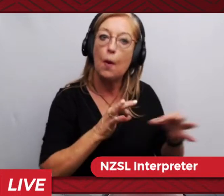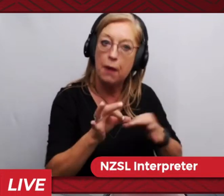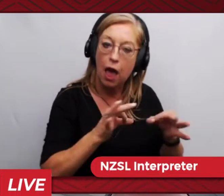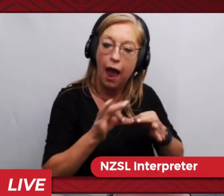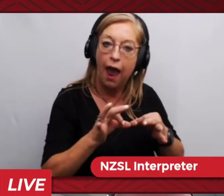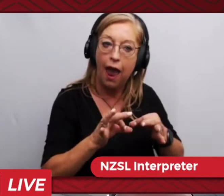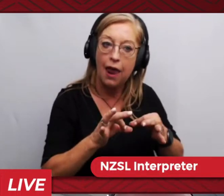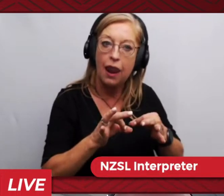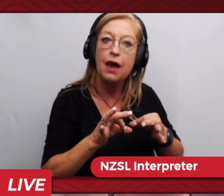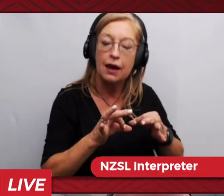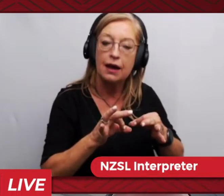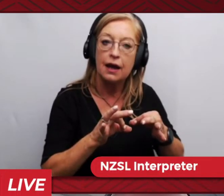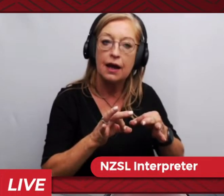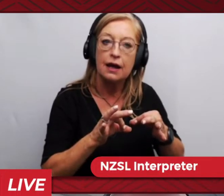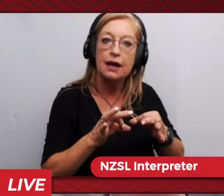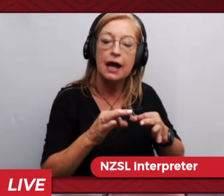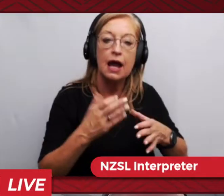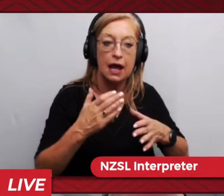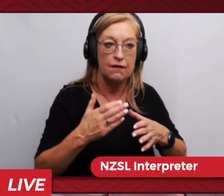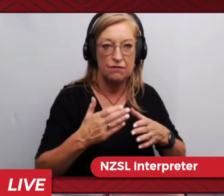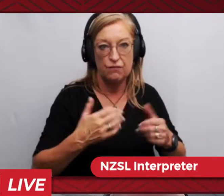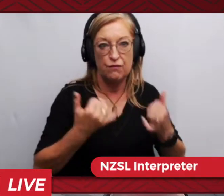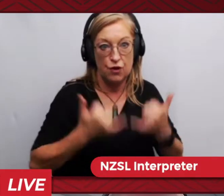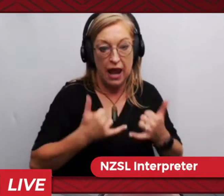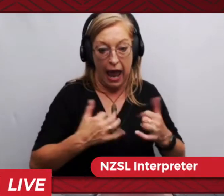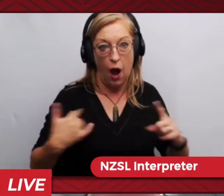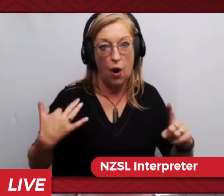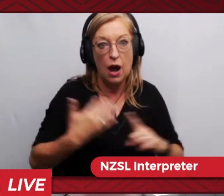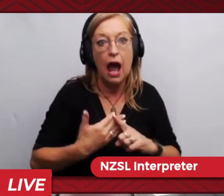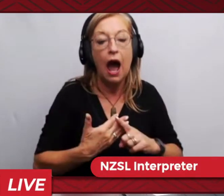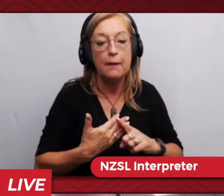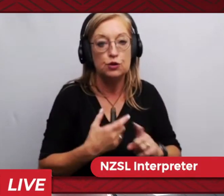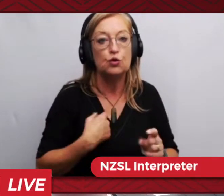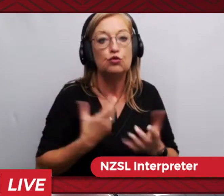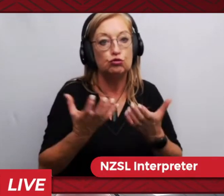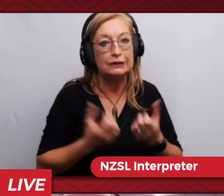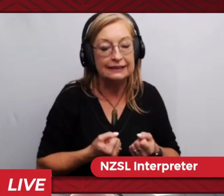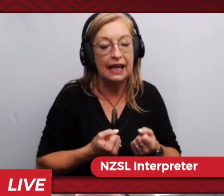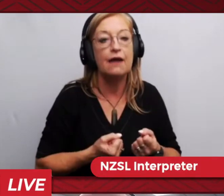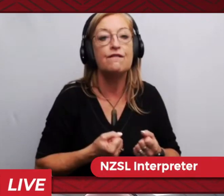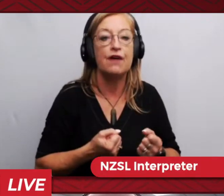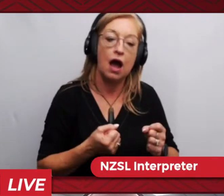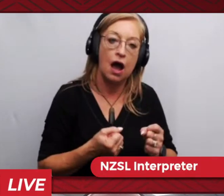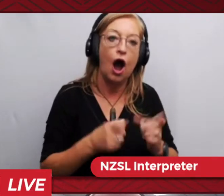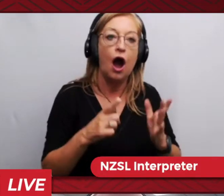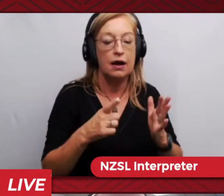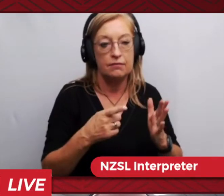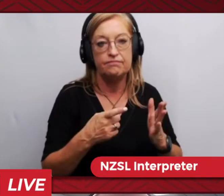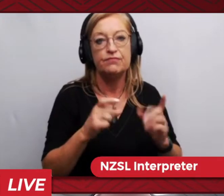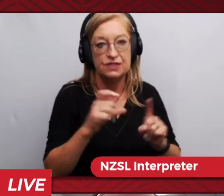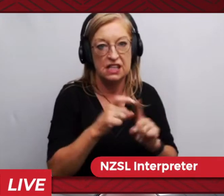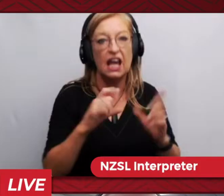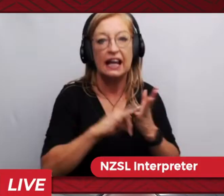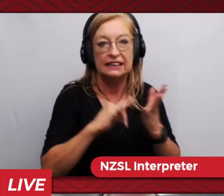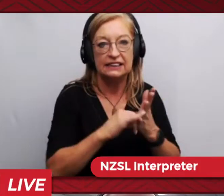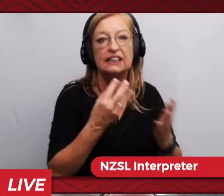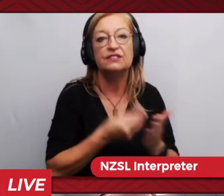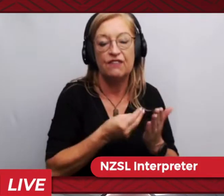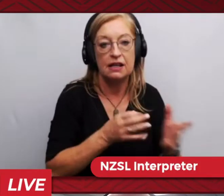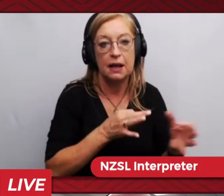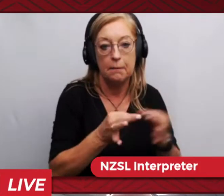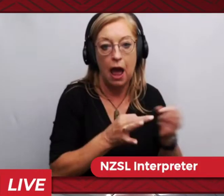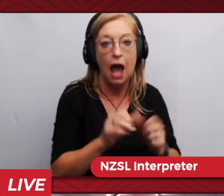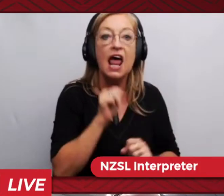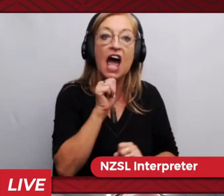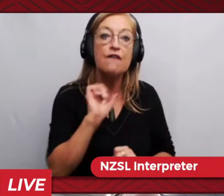My DSS funding plan from DSS. And if those plans are not up to date or